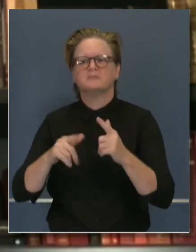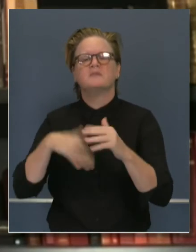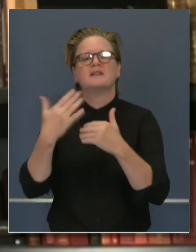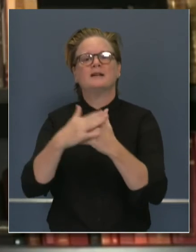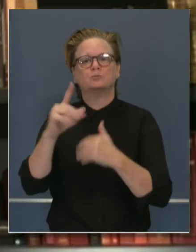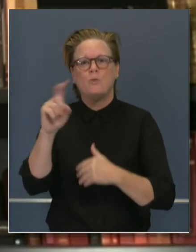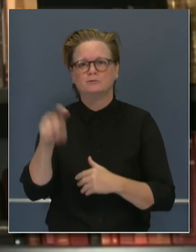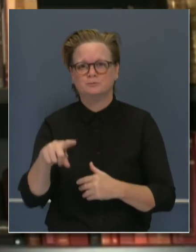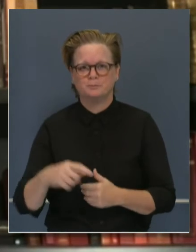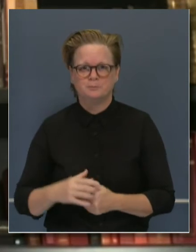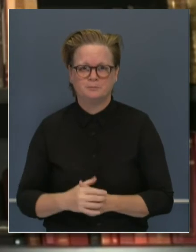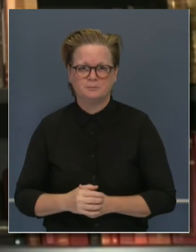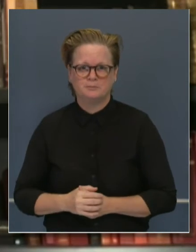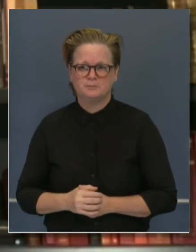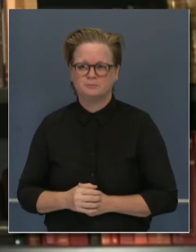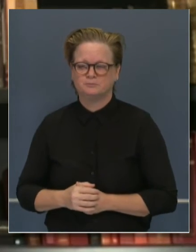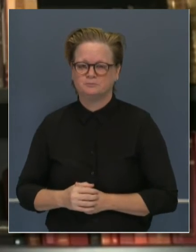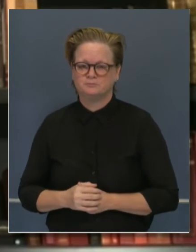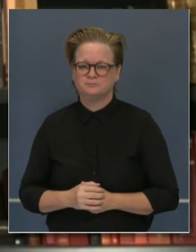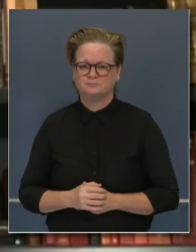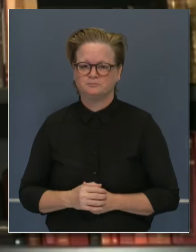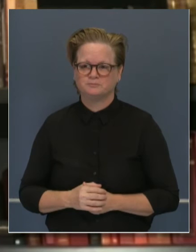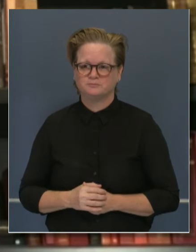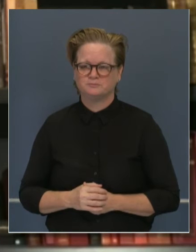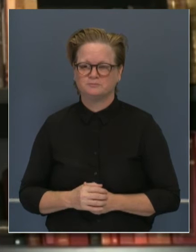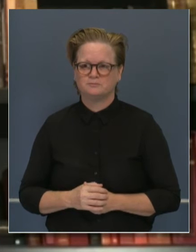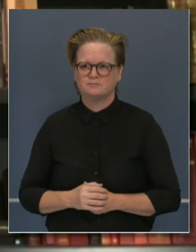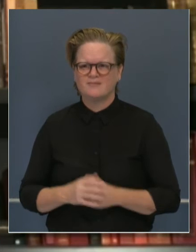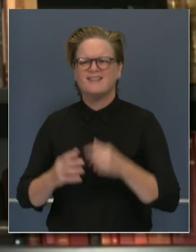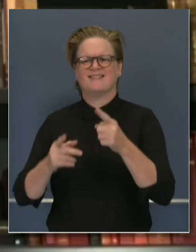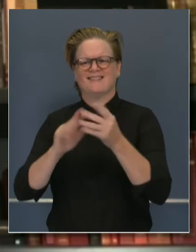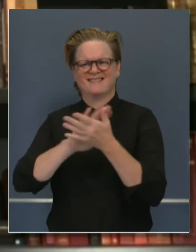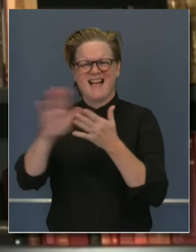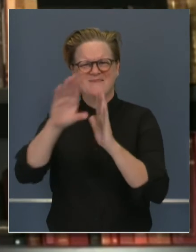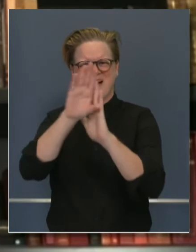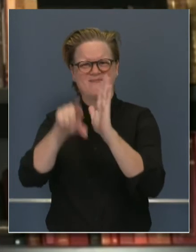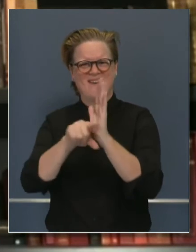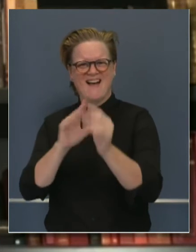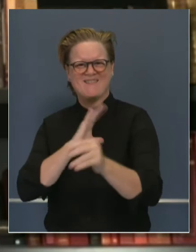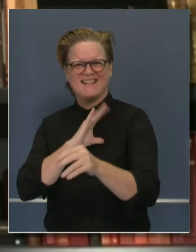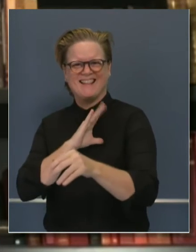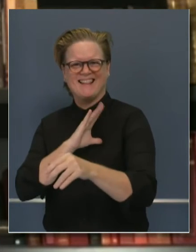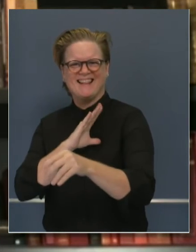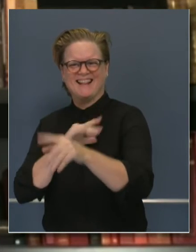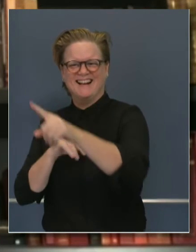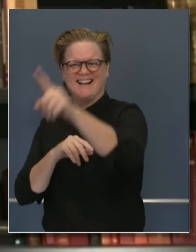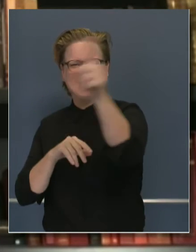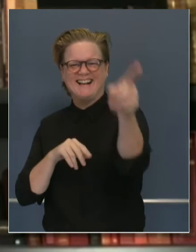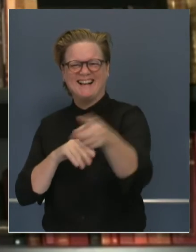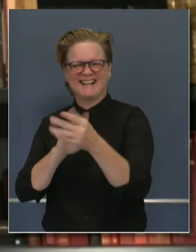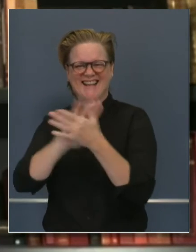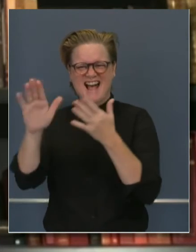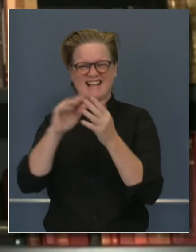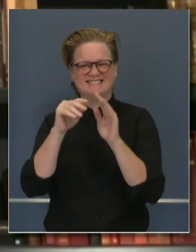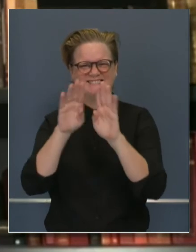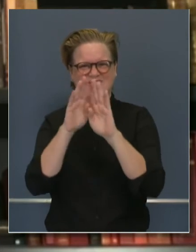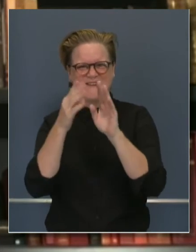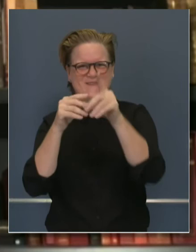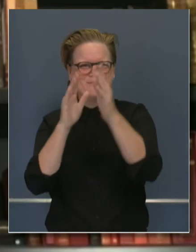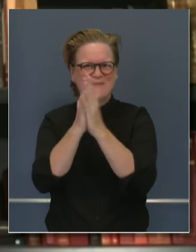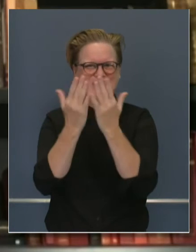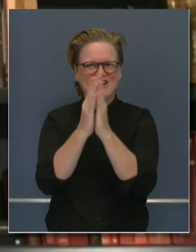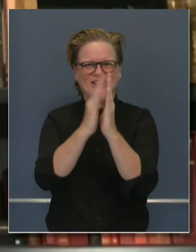Thank you, Governor. First off, nice bookcase. Secondly, I'm wondering, how does this experience for